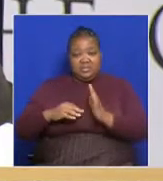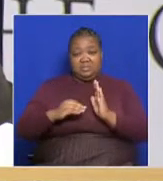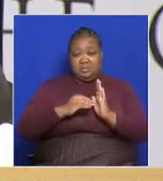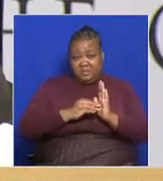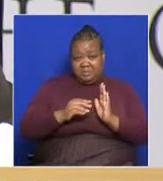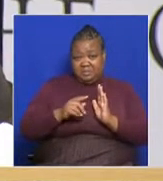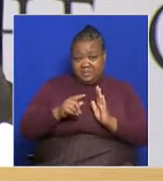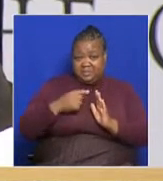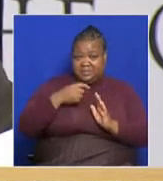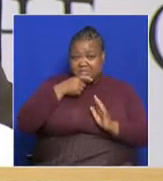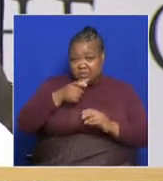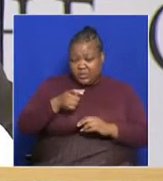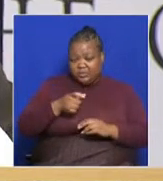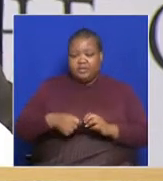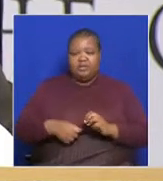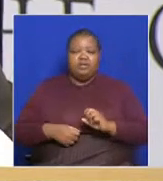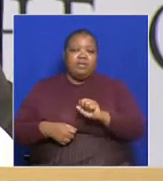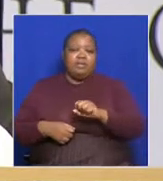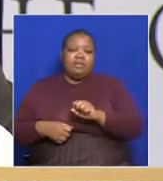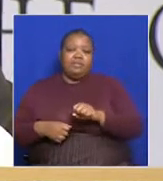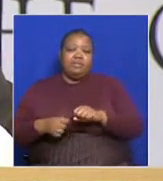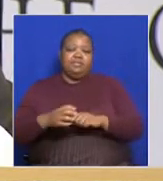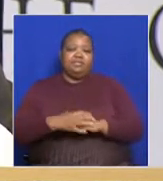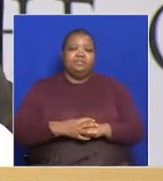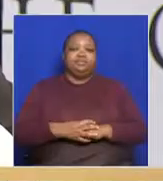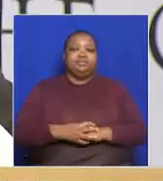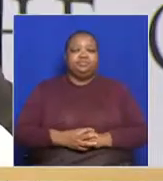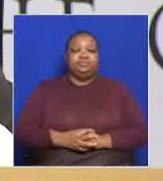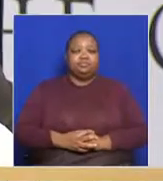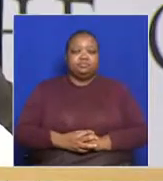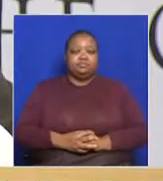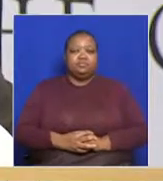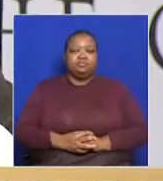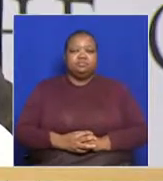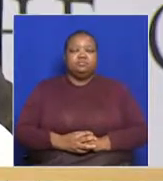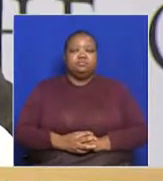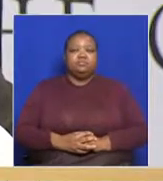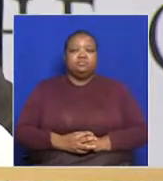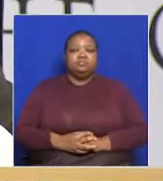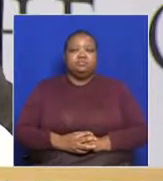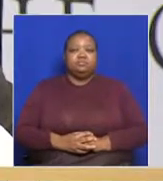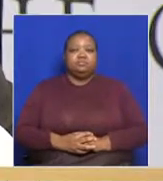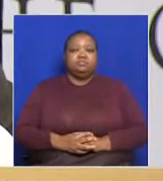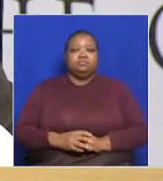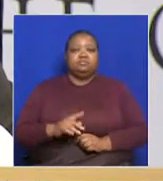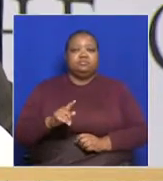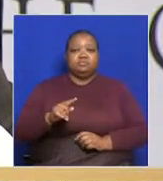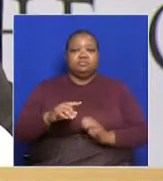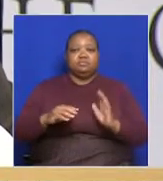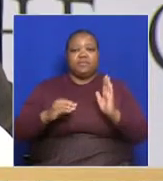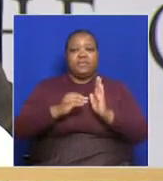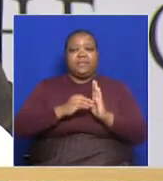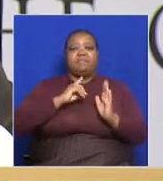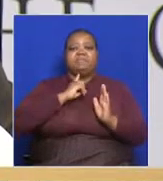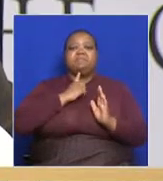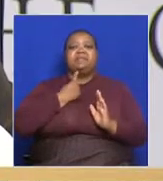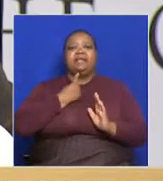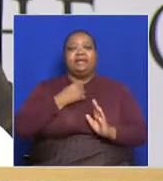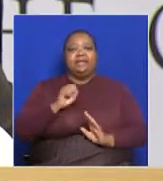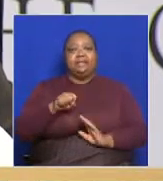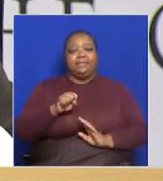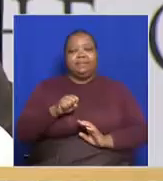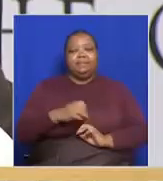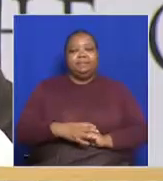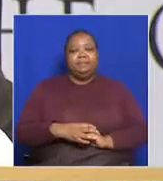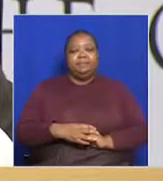Yes, not on face value. It's a misleading entry. I'll put it that way. Since it says